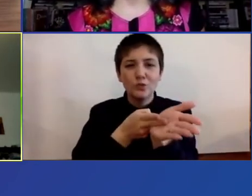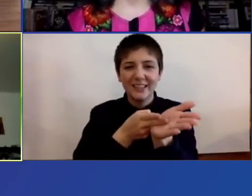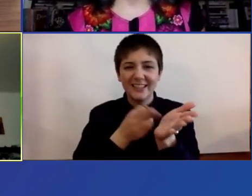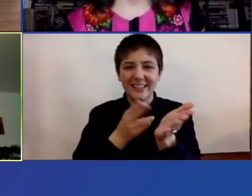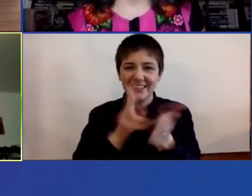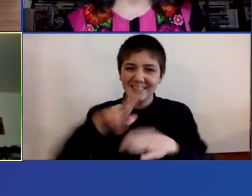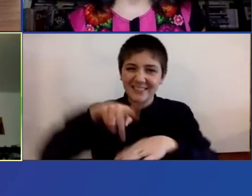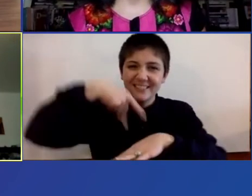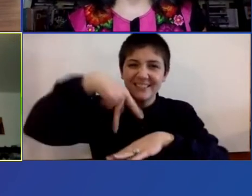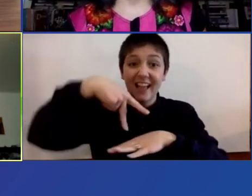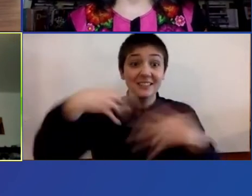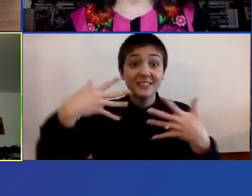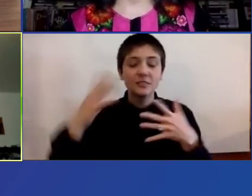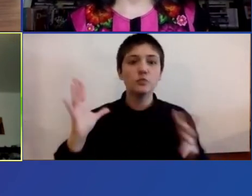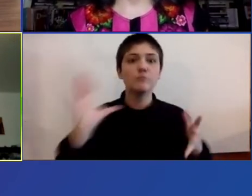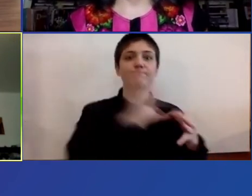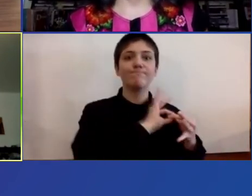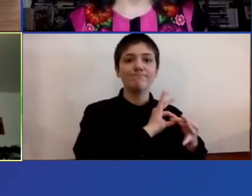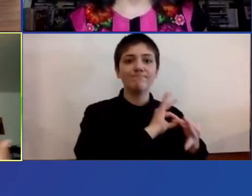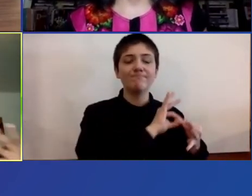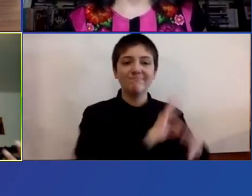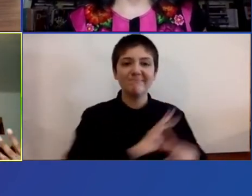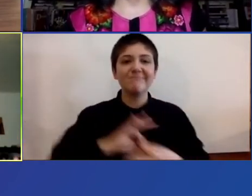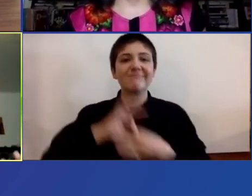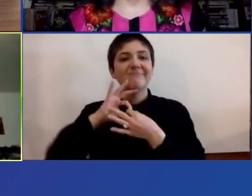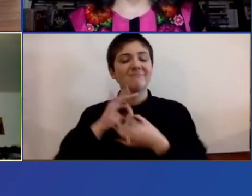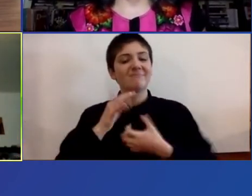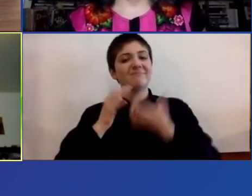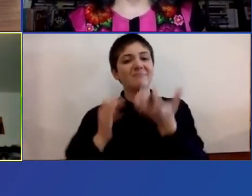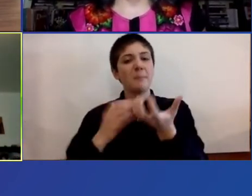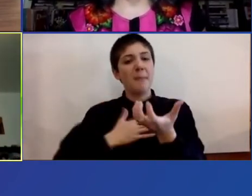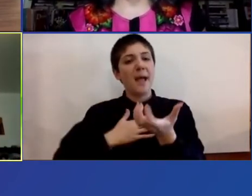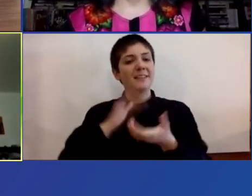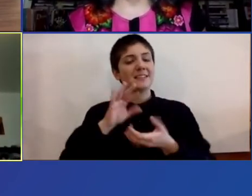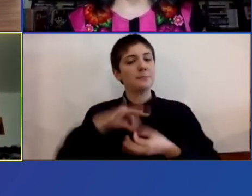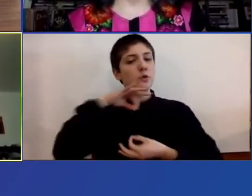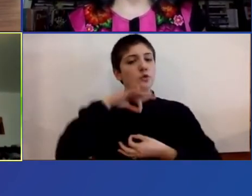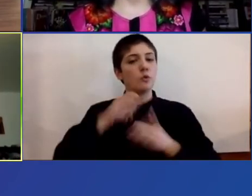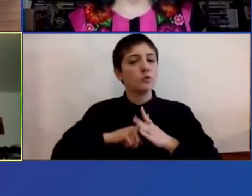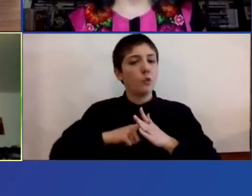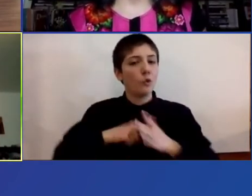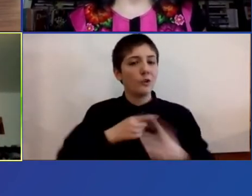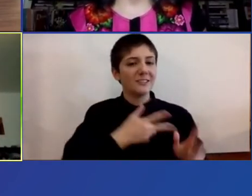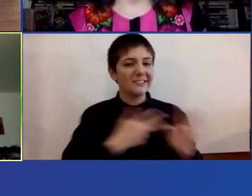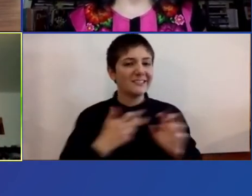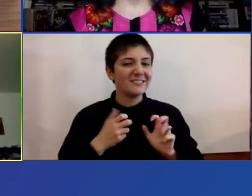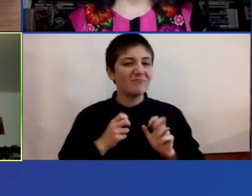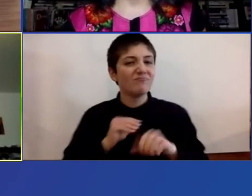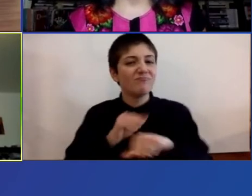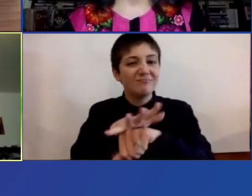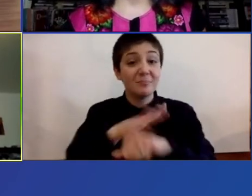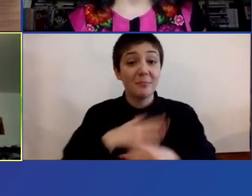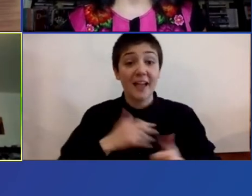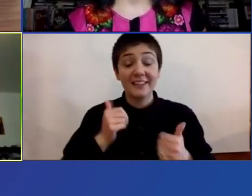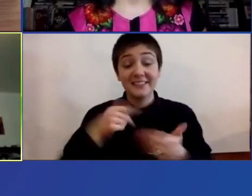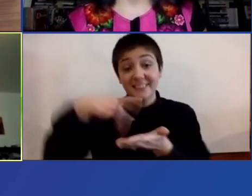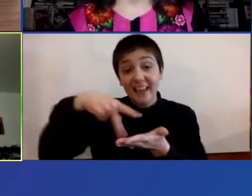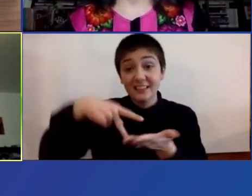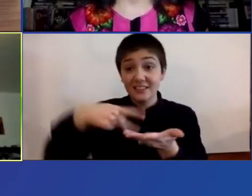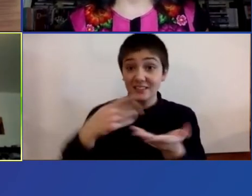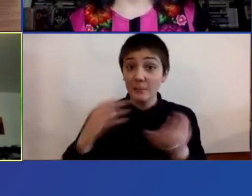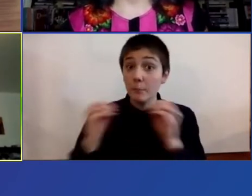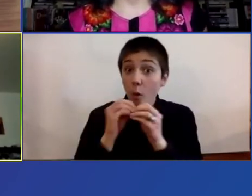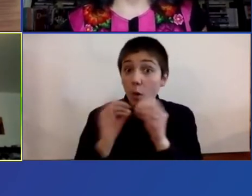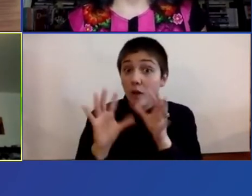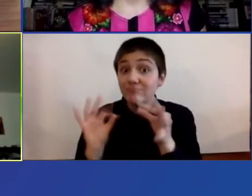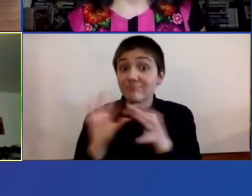to a spiritual source. Let's see, would anyone else like to pick up on this idea of the connection between